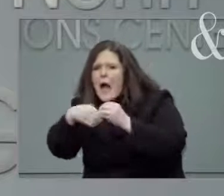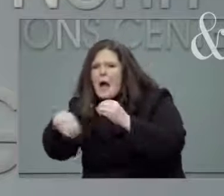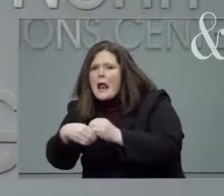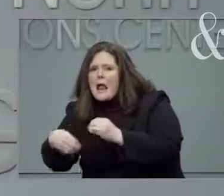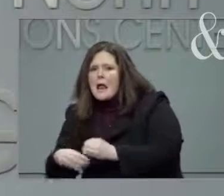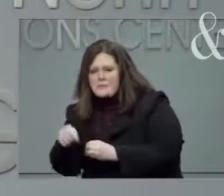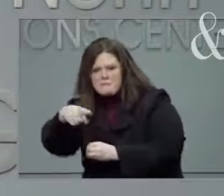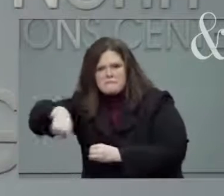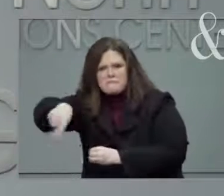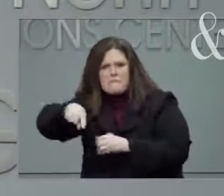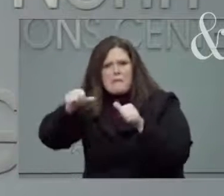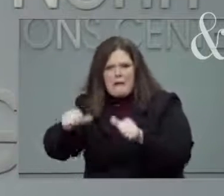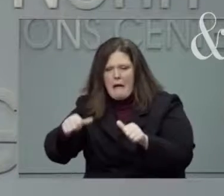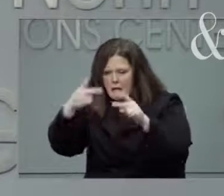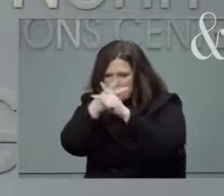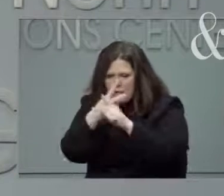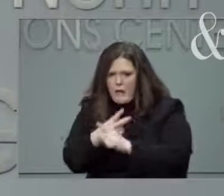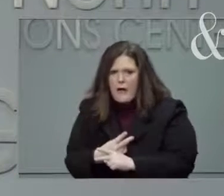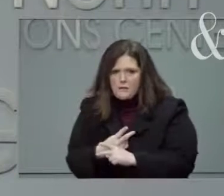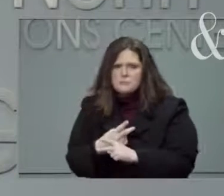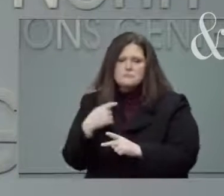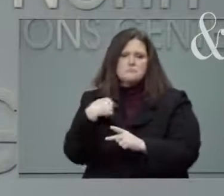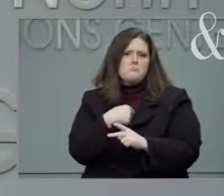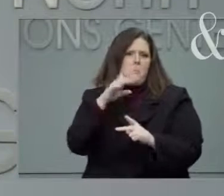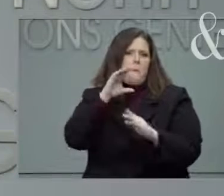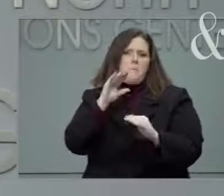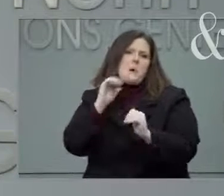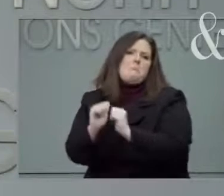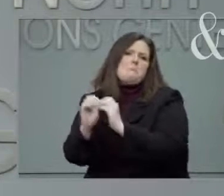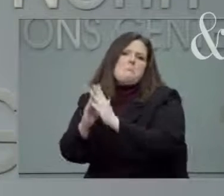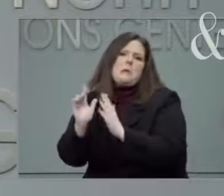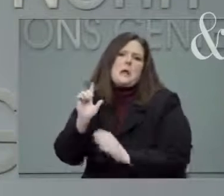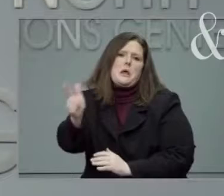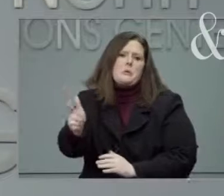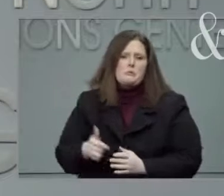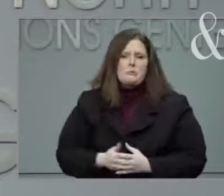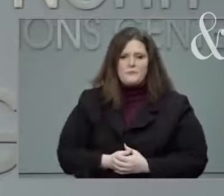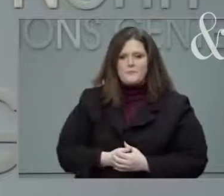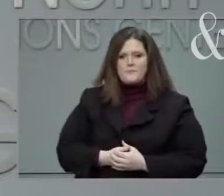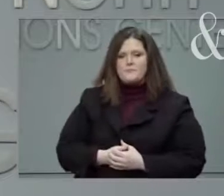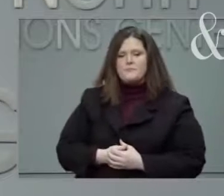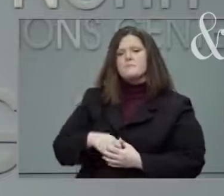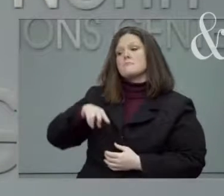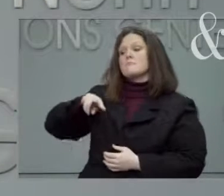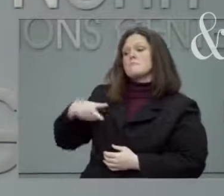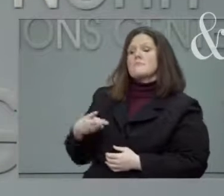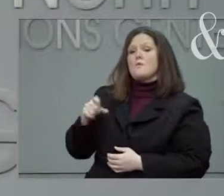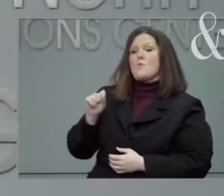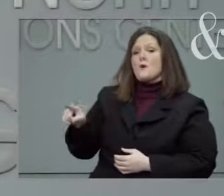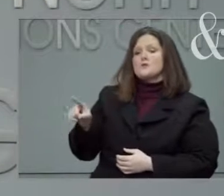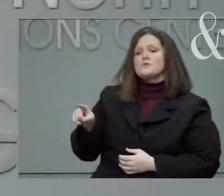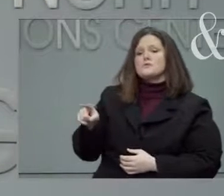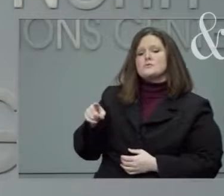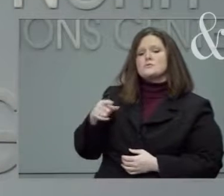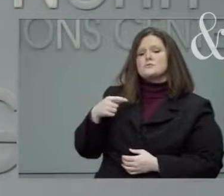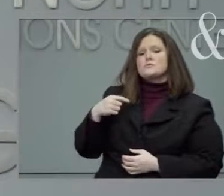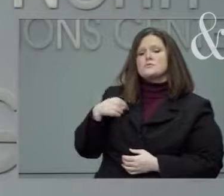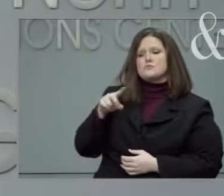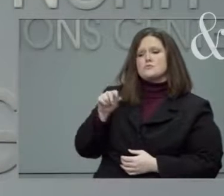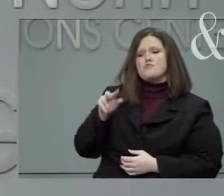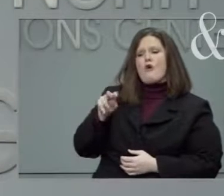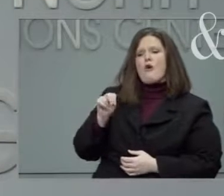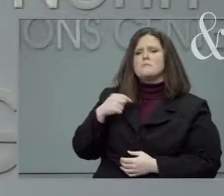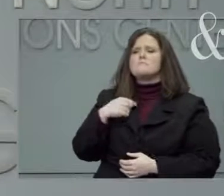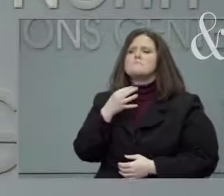Follow-up, Dawn Vaughn, News and Observer. Hi, thanks for the follow. So is the timing of this related to